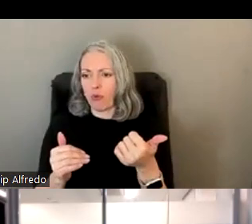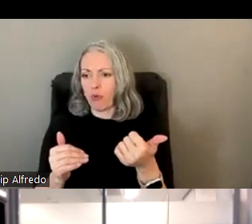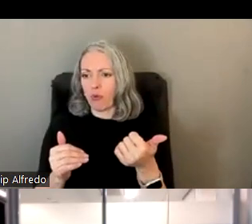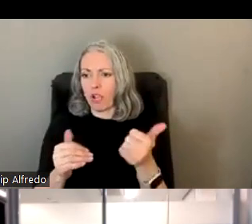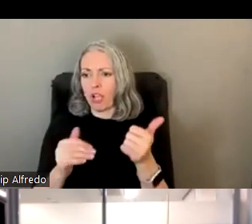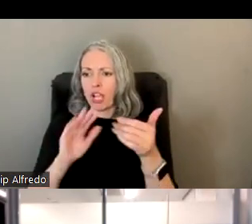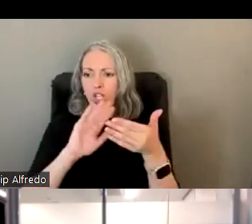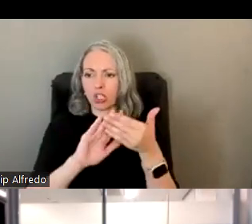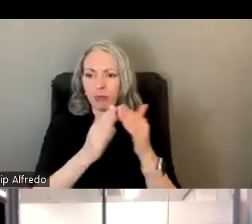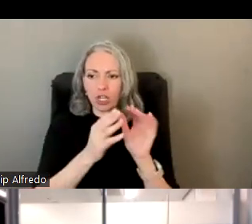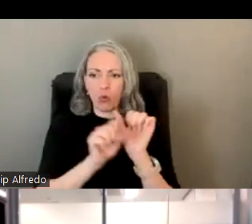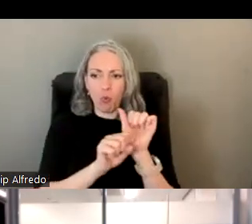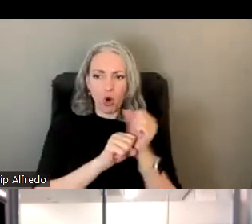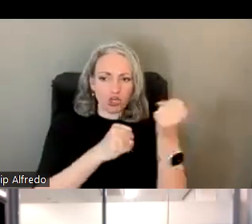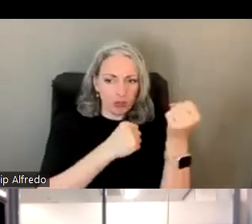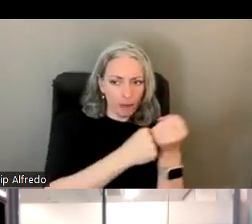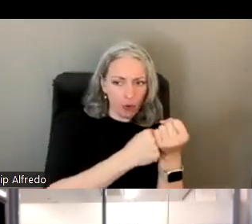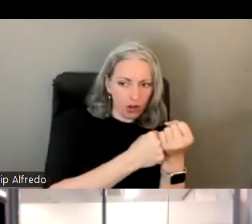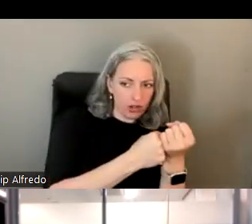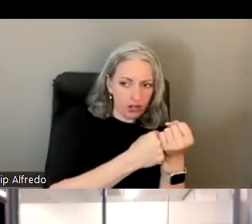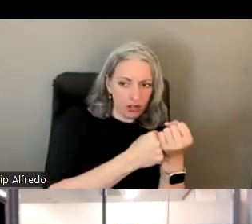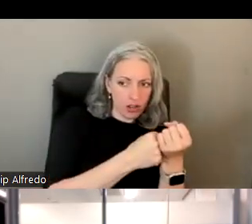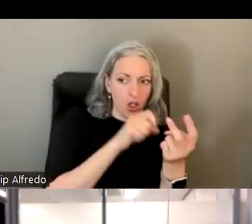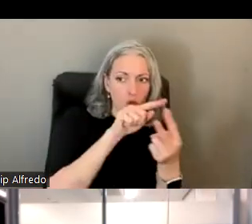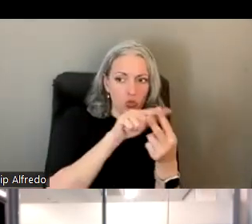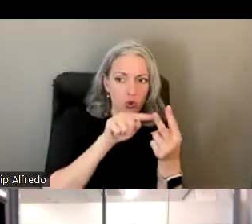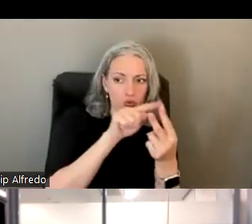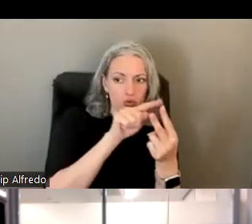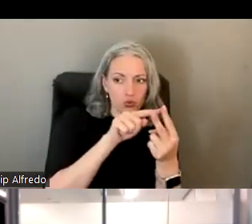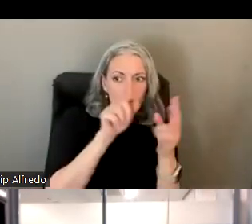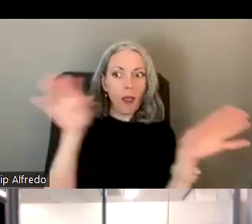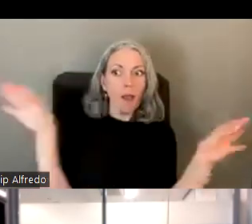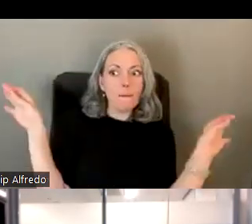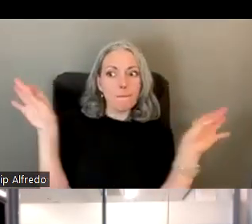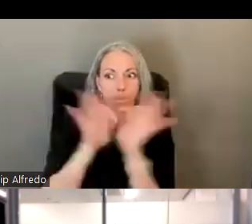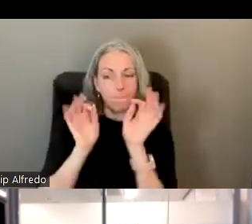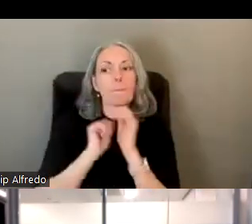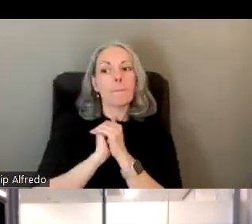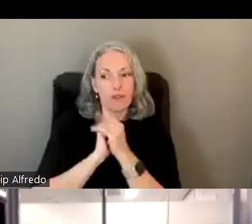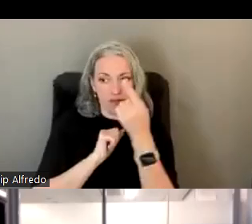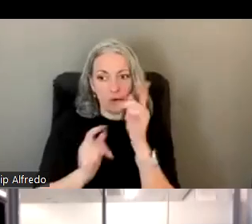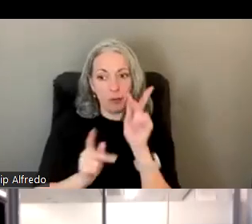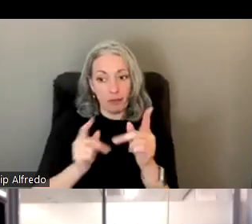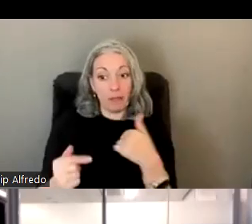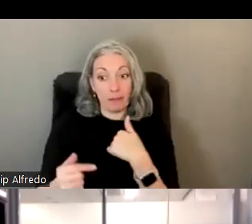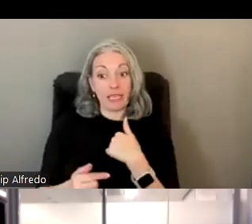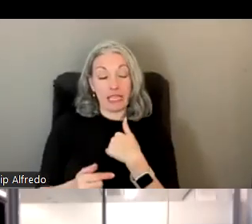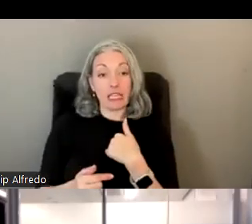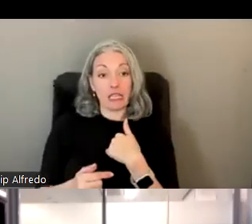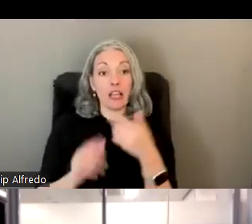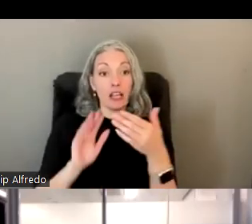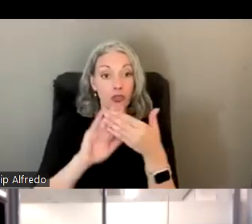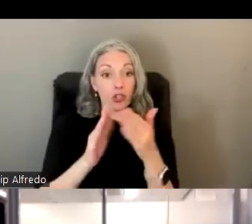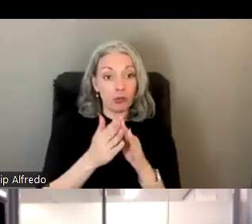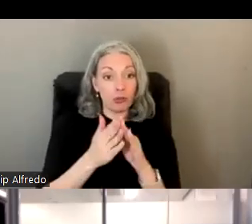community work and support. I think that those are very, very important for people like me. The community health